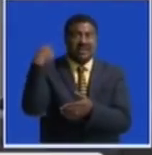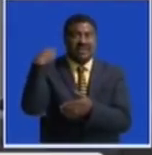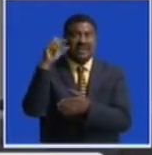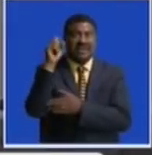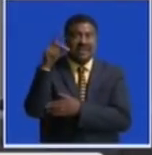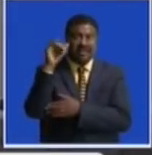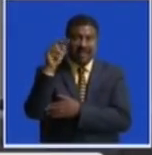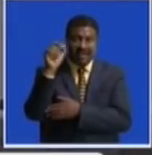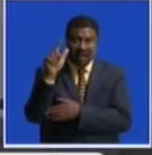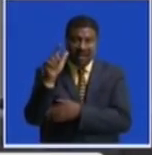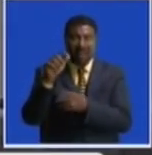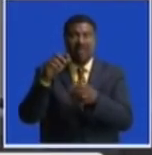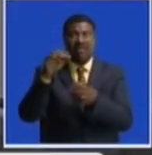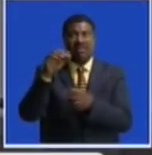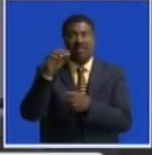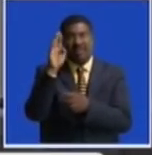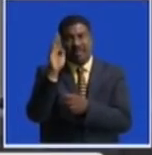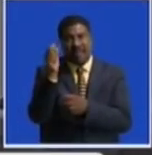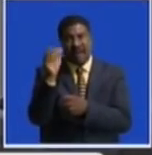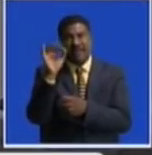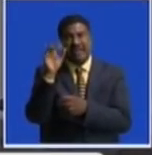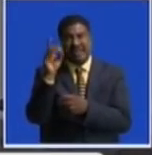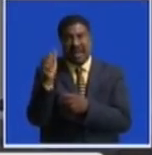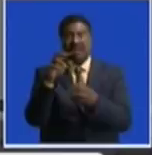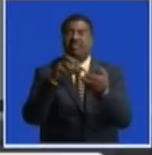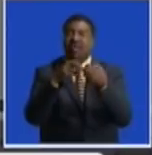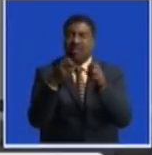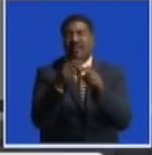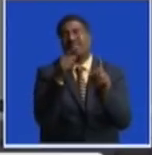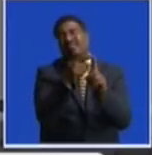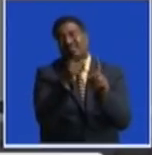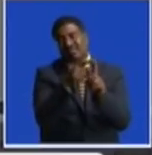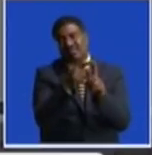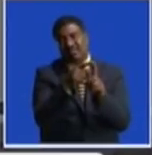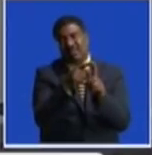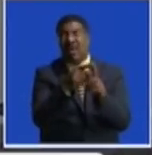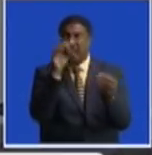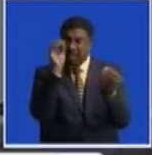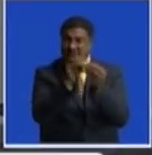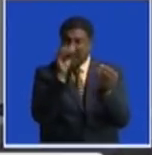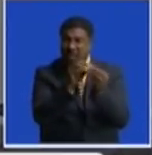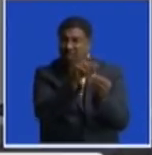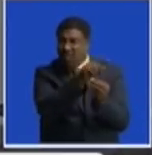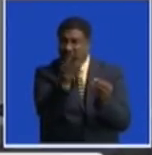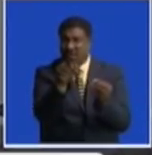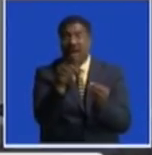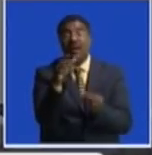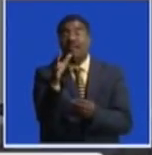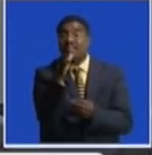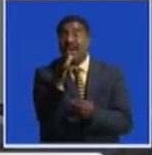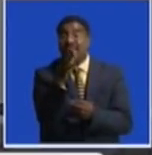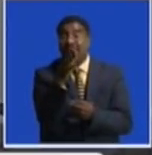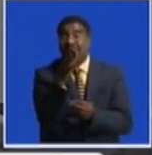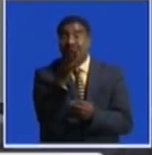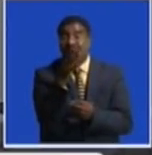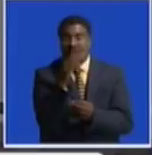hydrocephalus. And we find that the majority of the mothers of